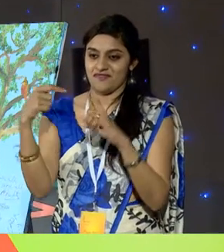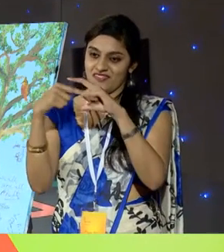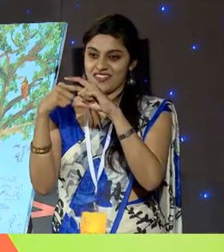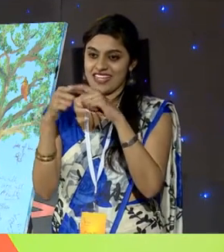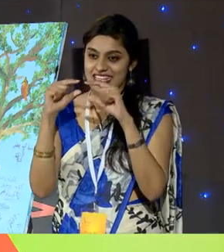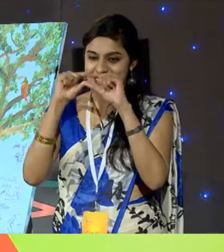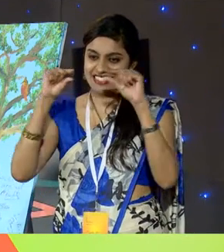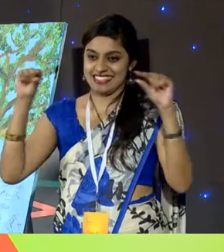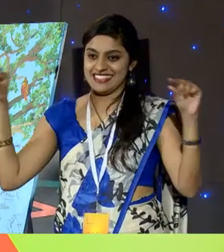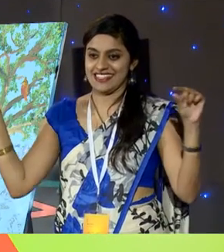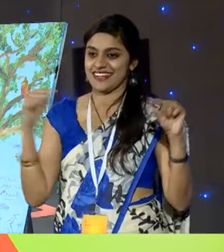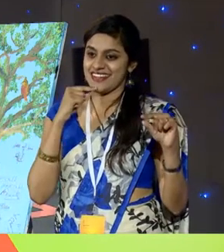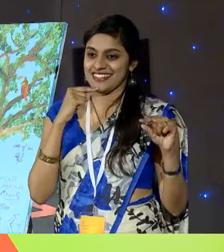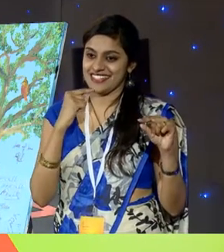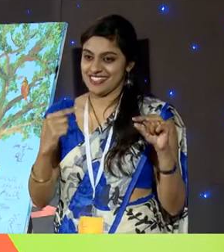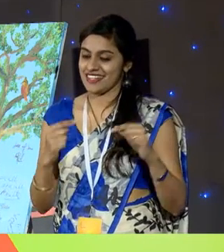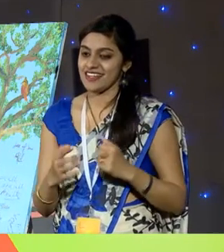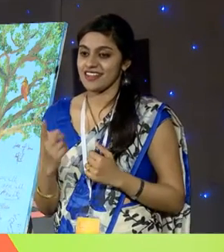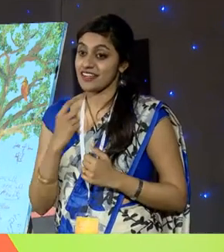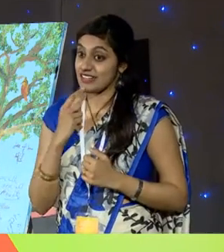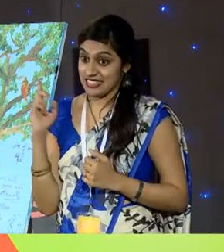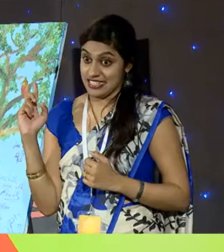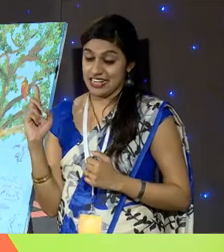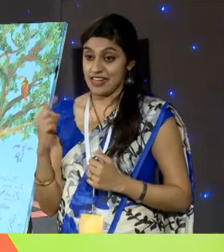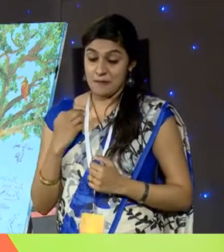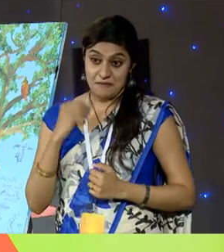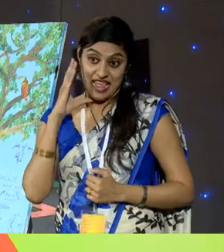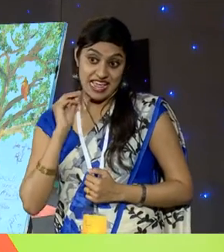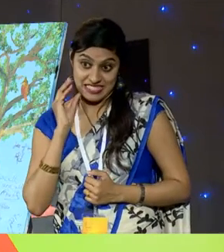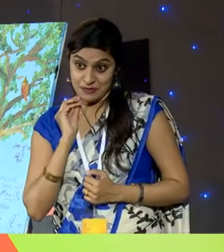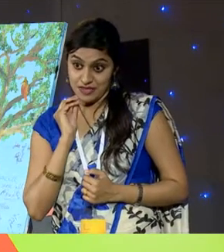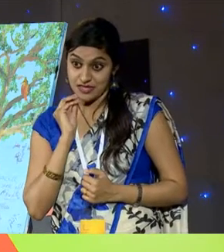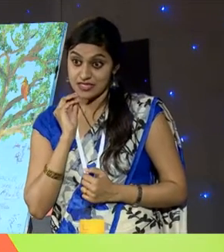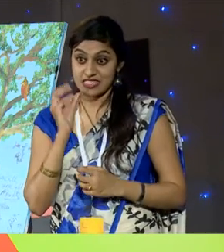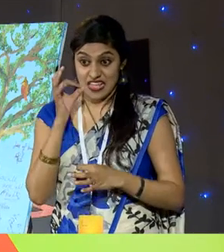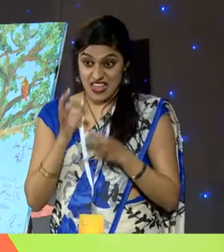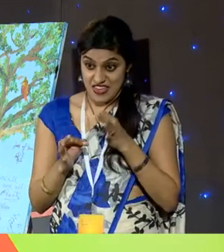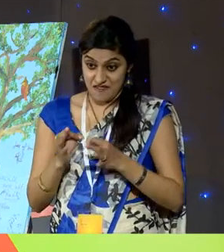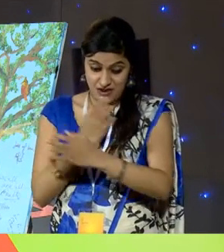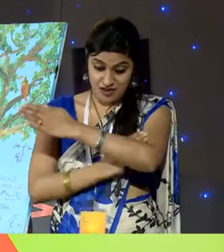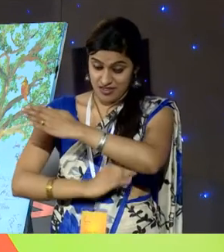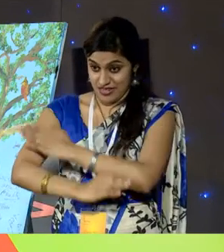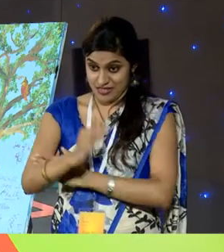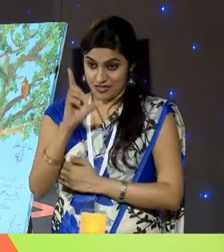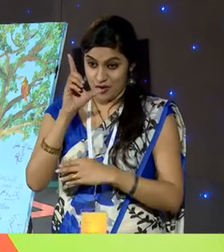Now, my life experience has taught me that there is ability in every disability.